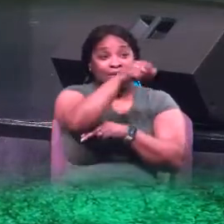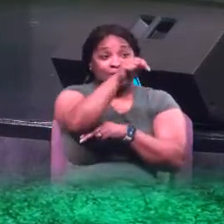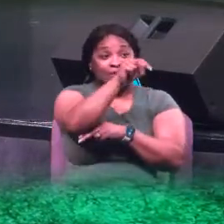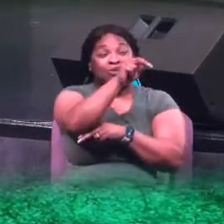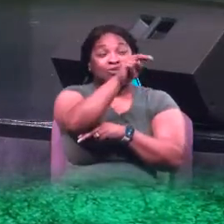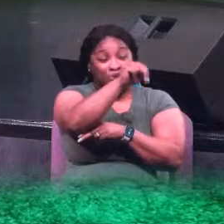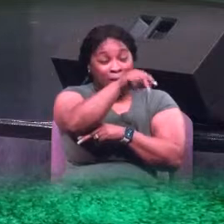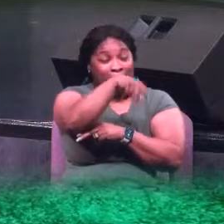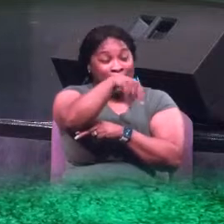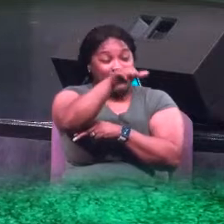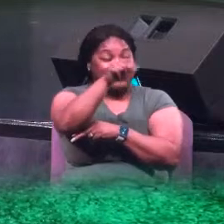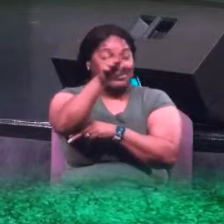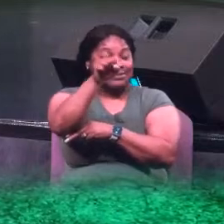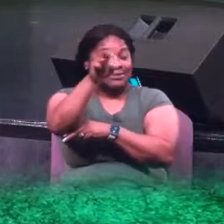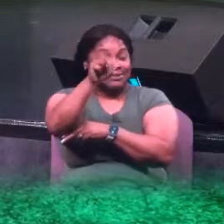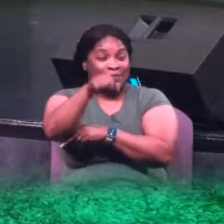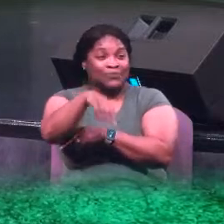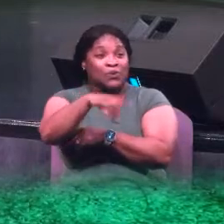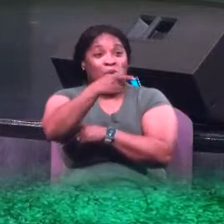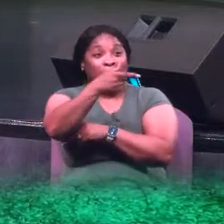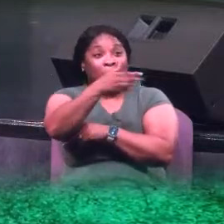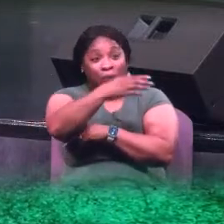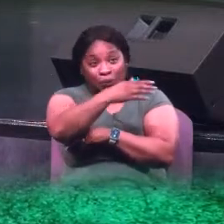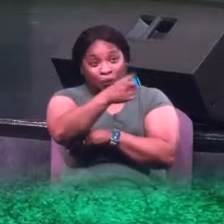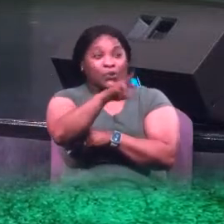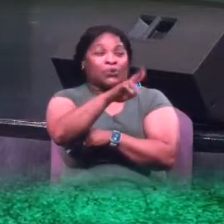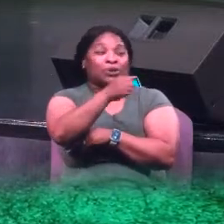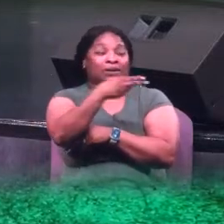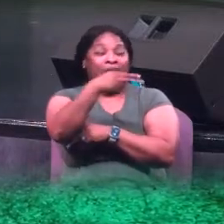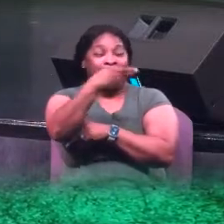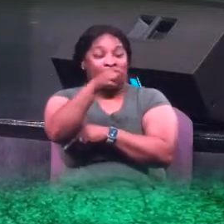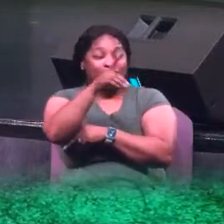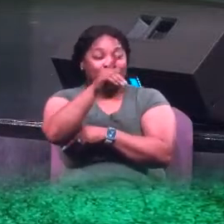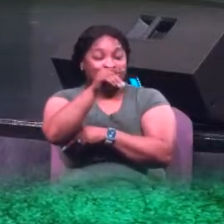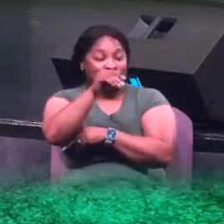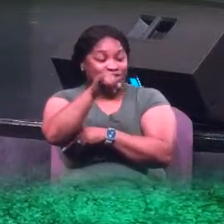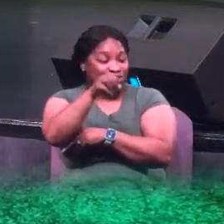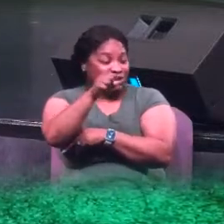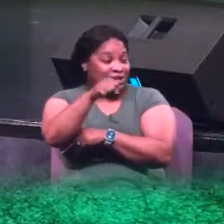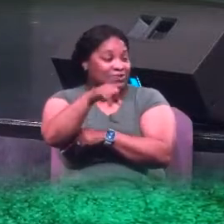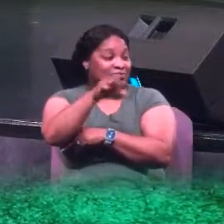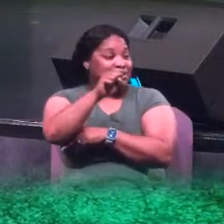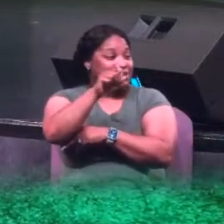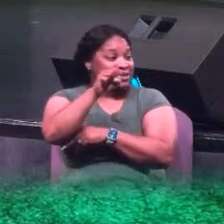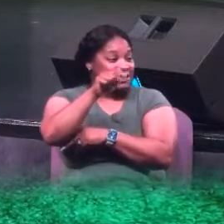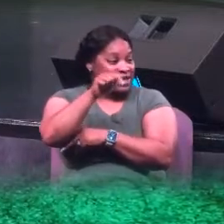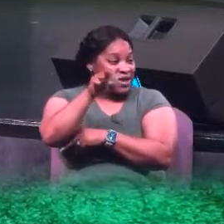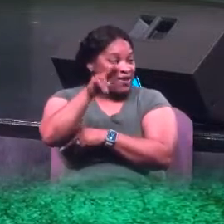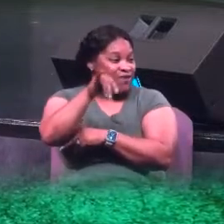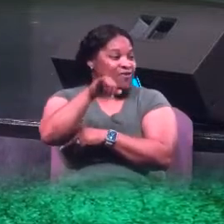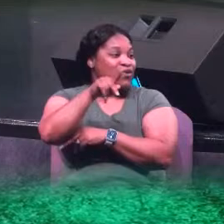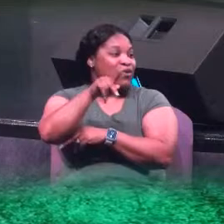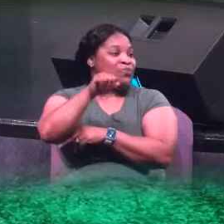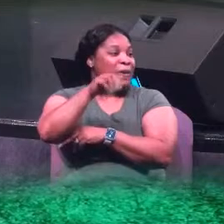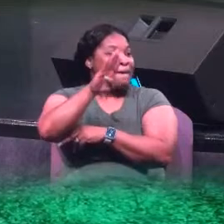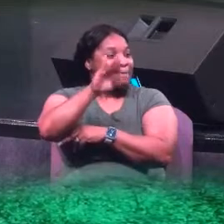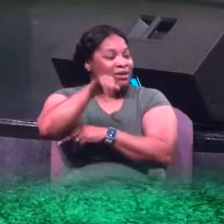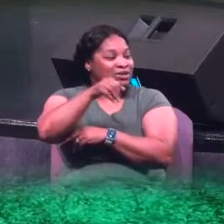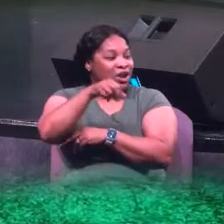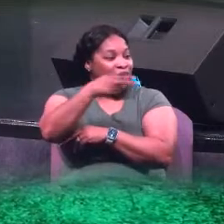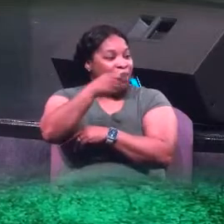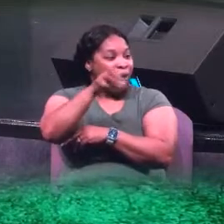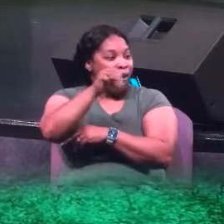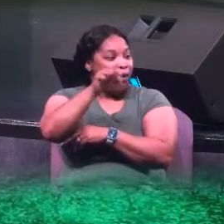Paxson, Craig Hodges, Steve Kerr, B.J. Armstrong. Y'all, these are